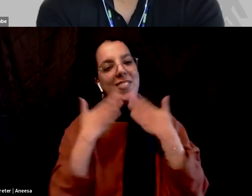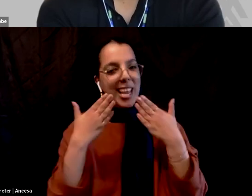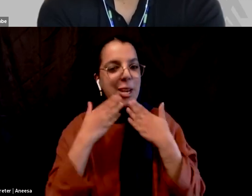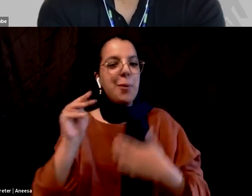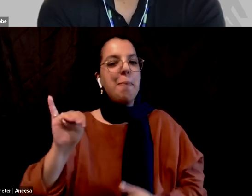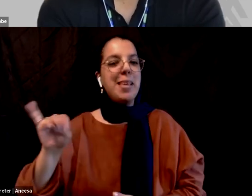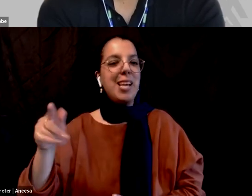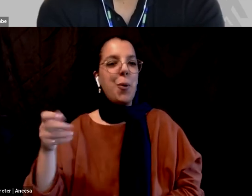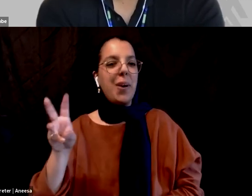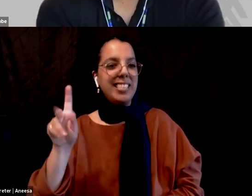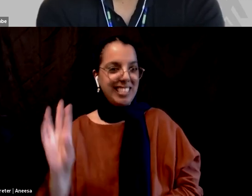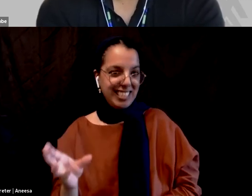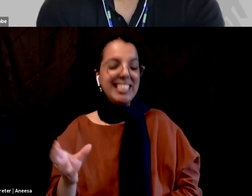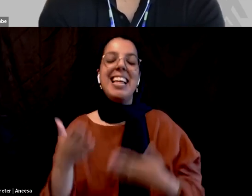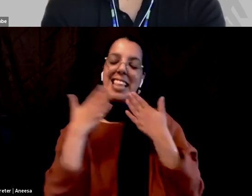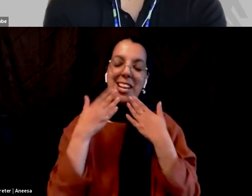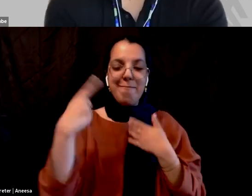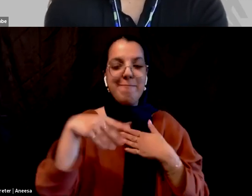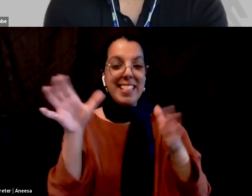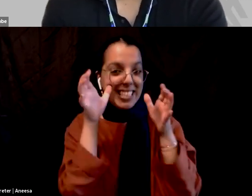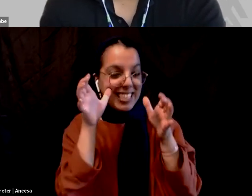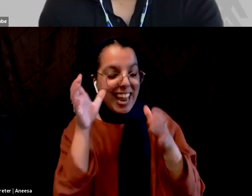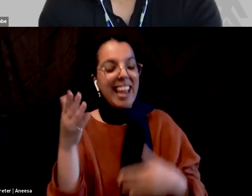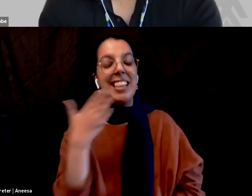listening, and thank you for having me.